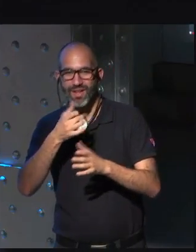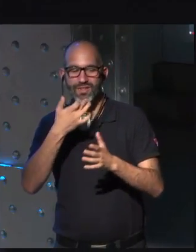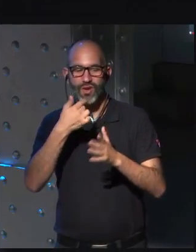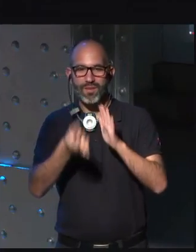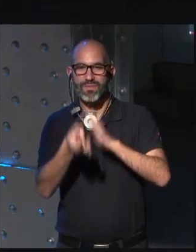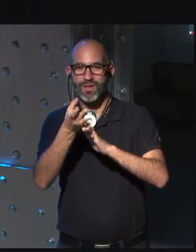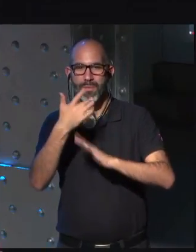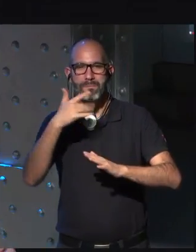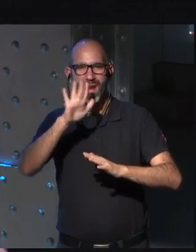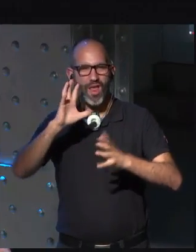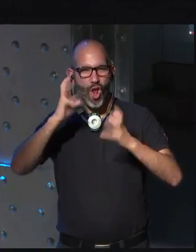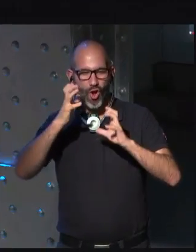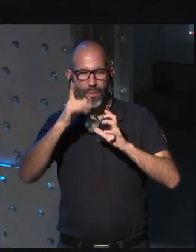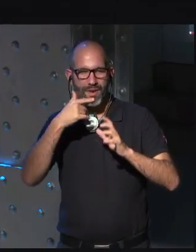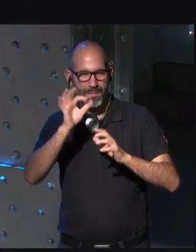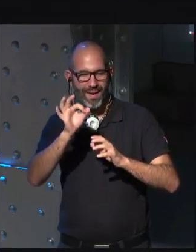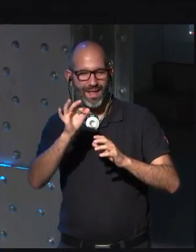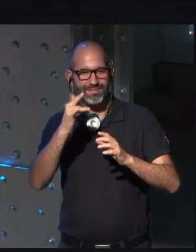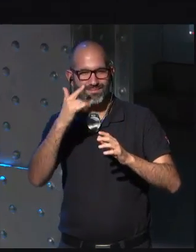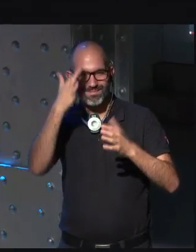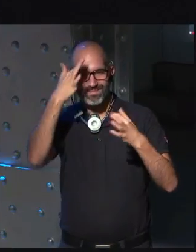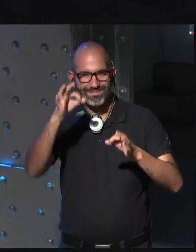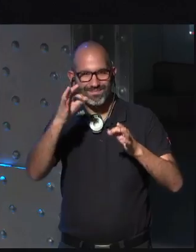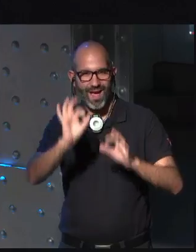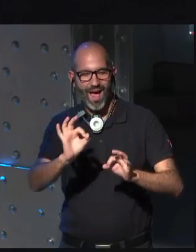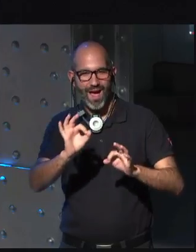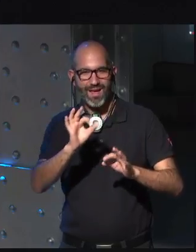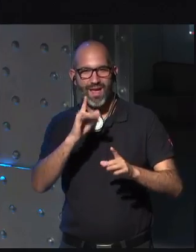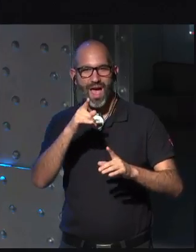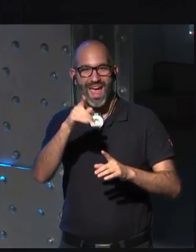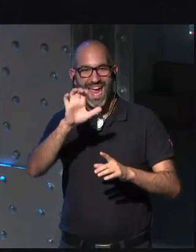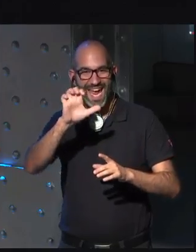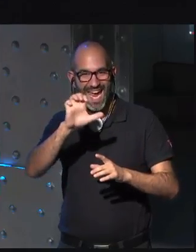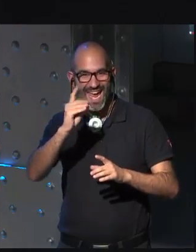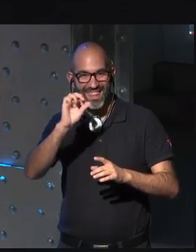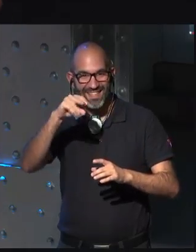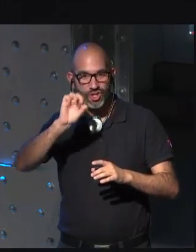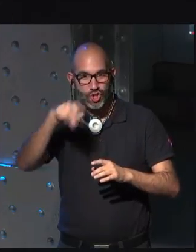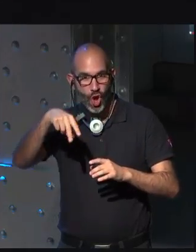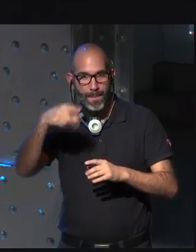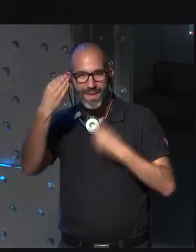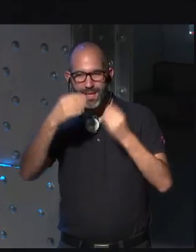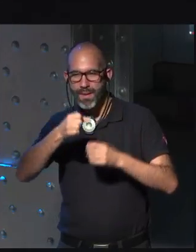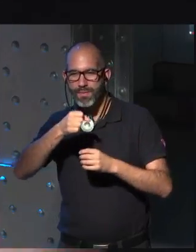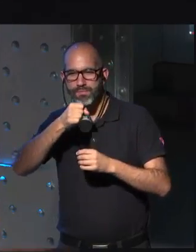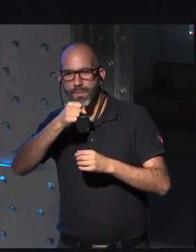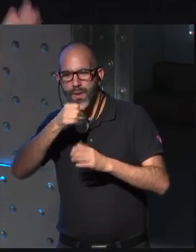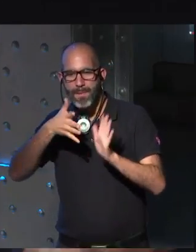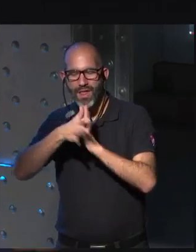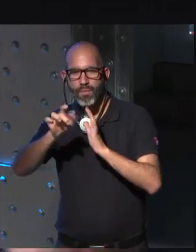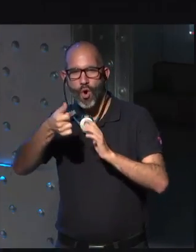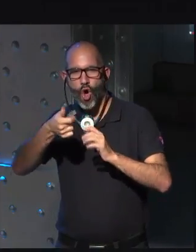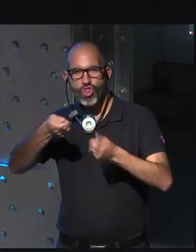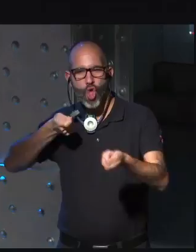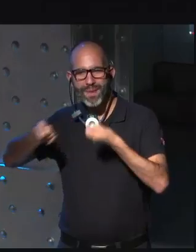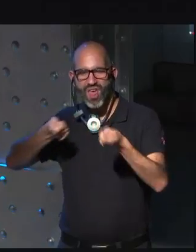thought that the microphone was an abomination because in his mind, acoustic recording, which is basically shouting into a horn and having the sound waves imprint,